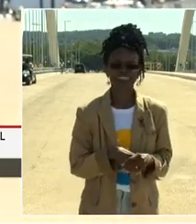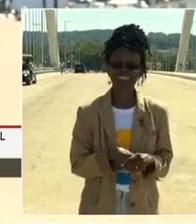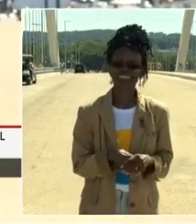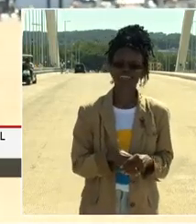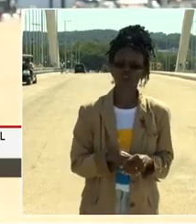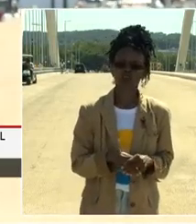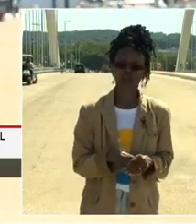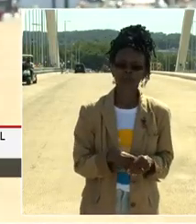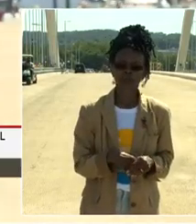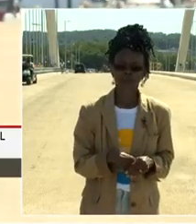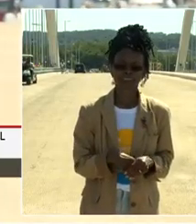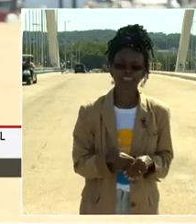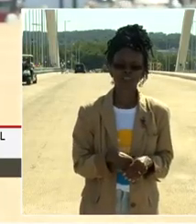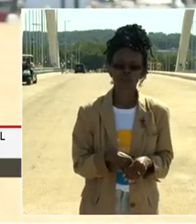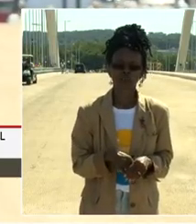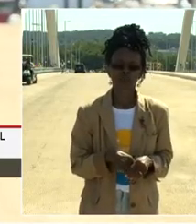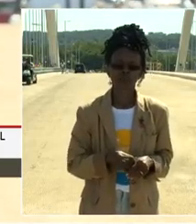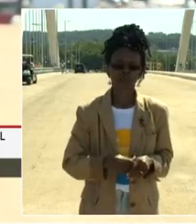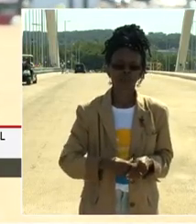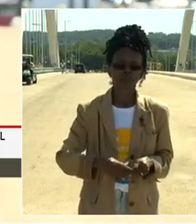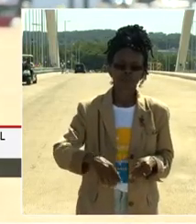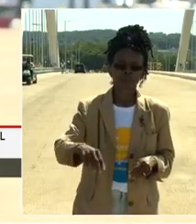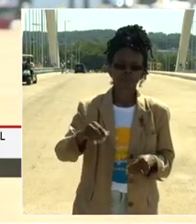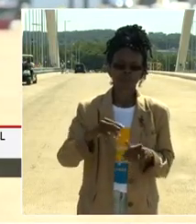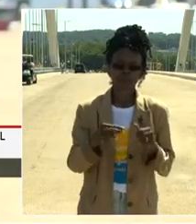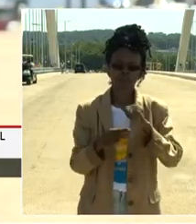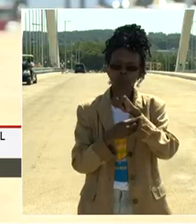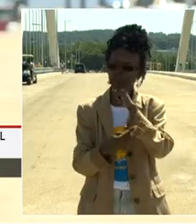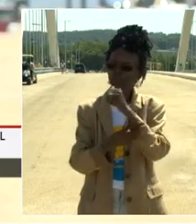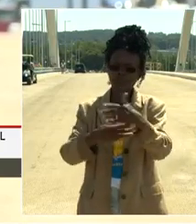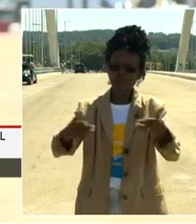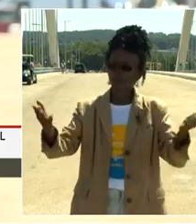Good morning. Isn't this bridge beautiful?